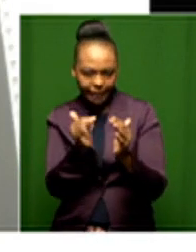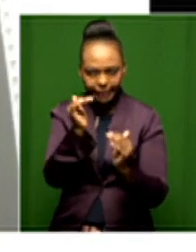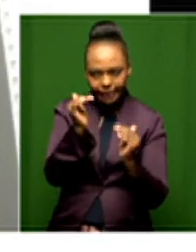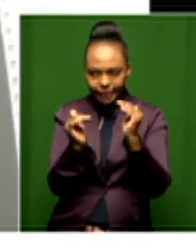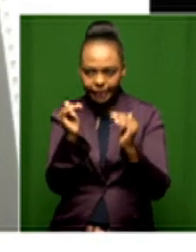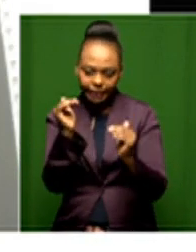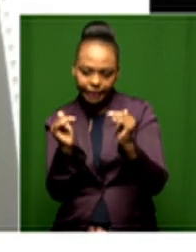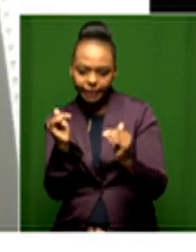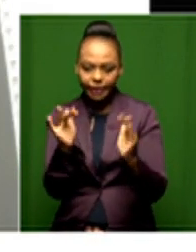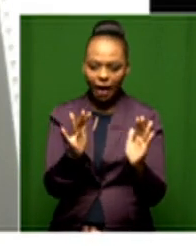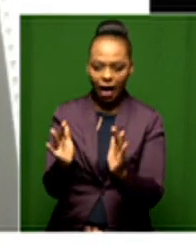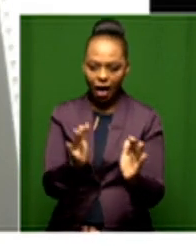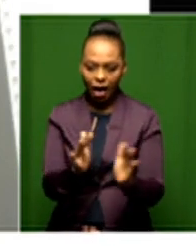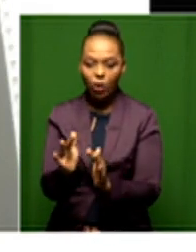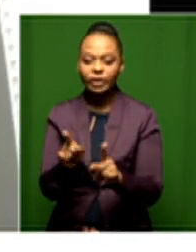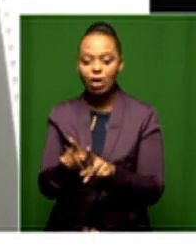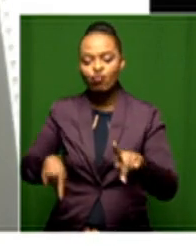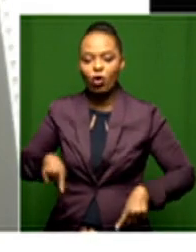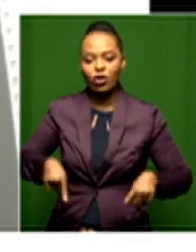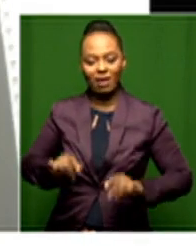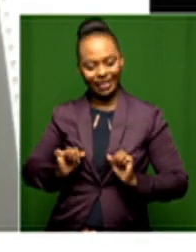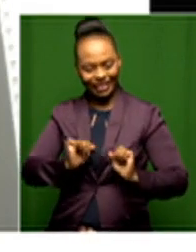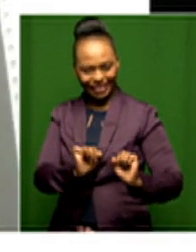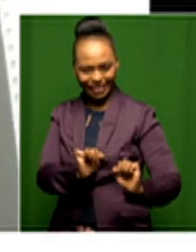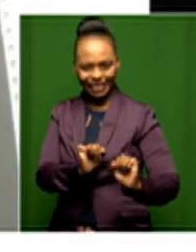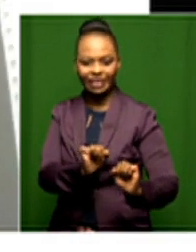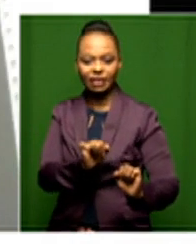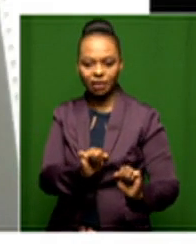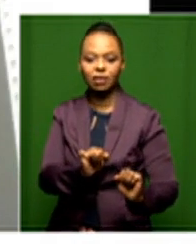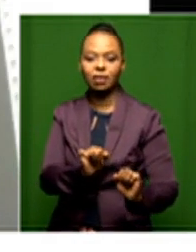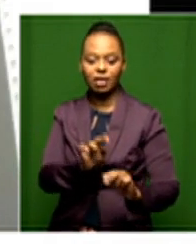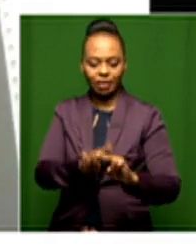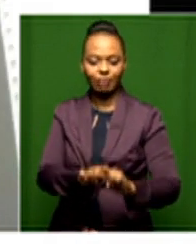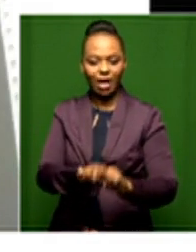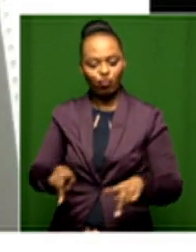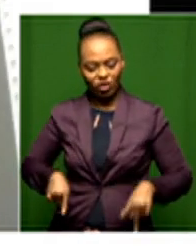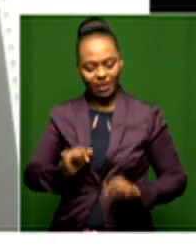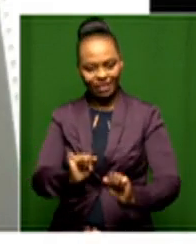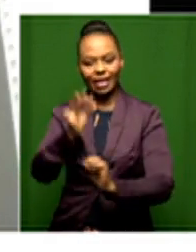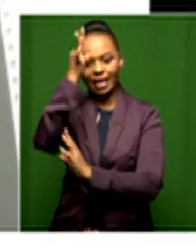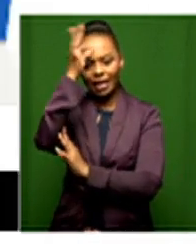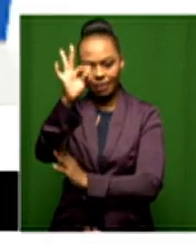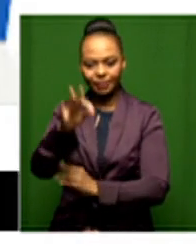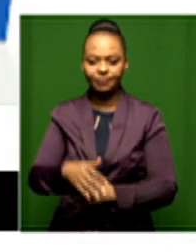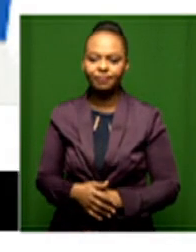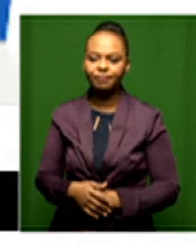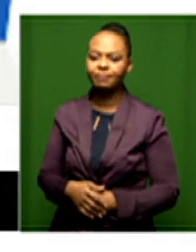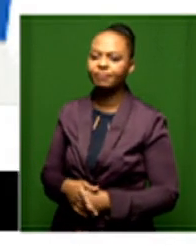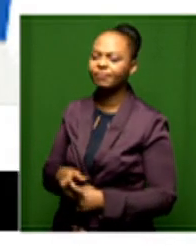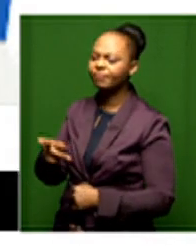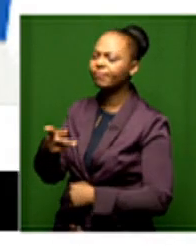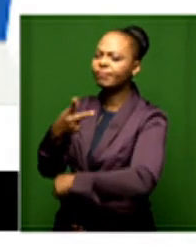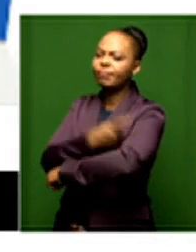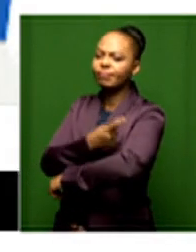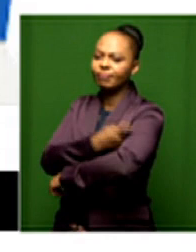on the stage of procurement that the government is at. The COVID-19 vaccine has been pronounced